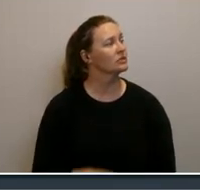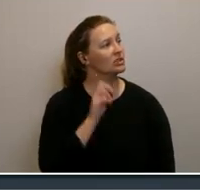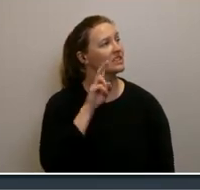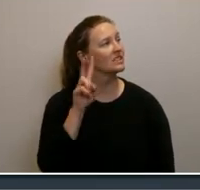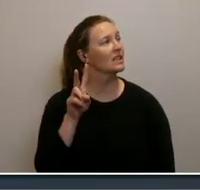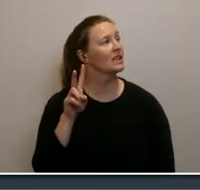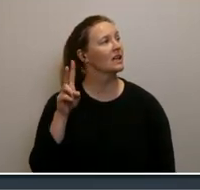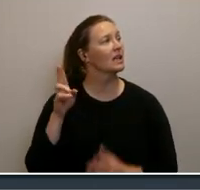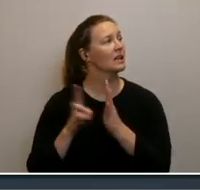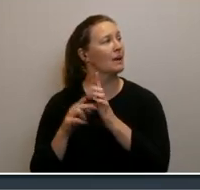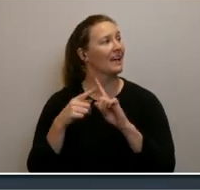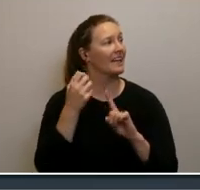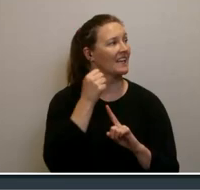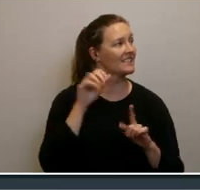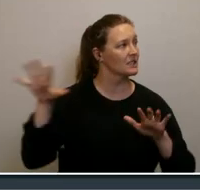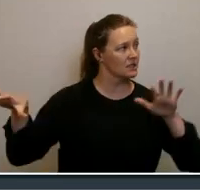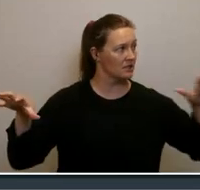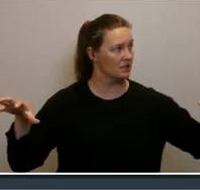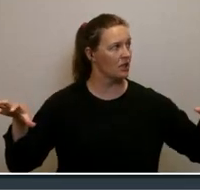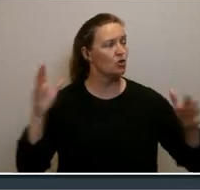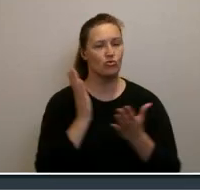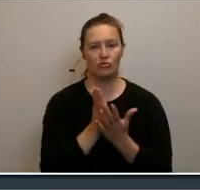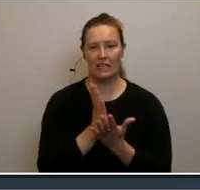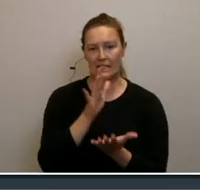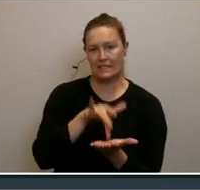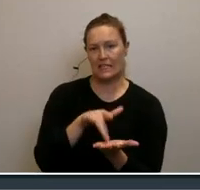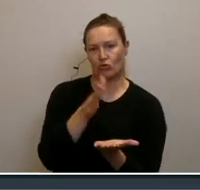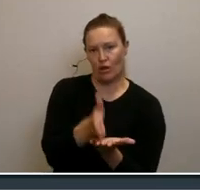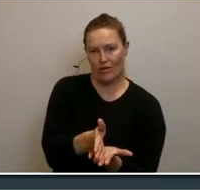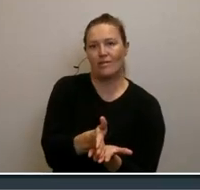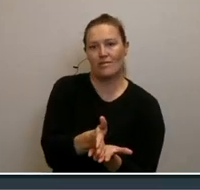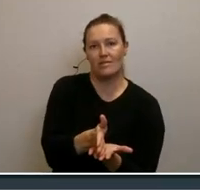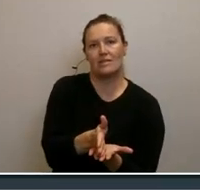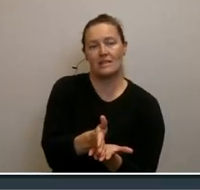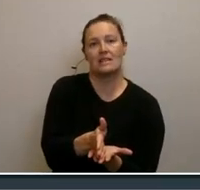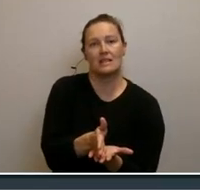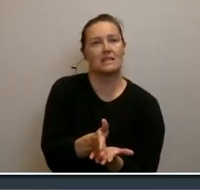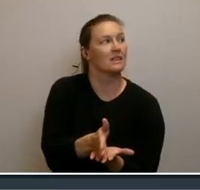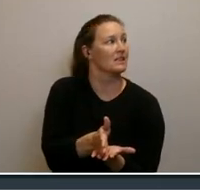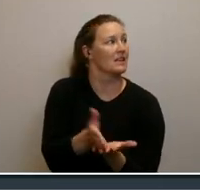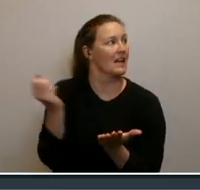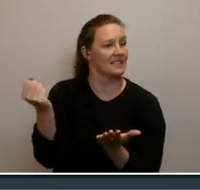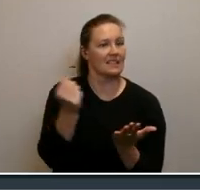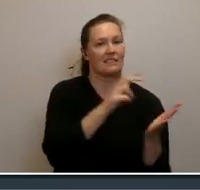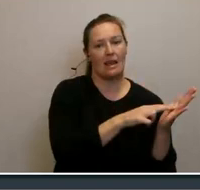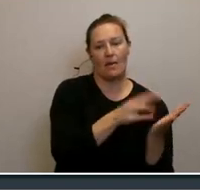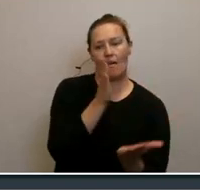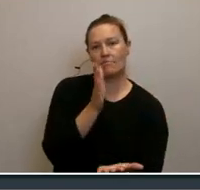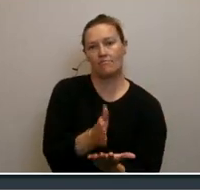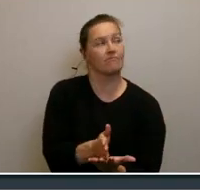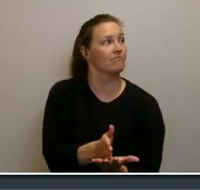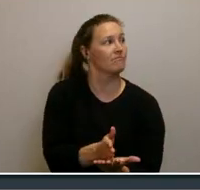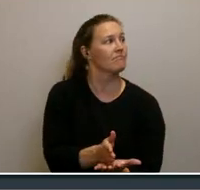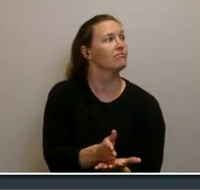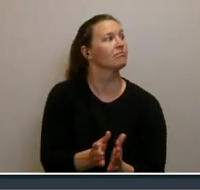and one of Hastings. So we're pretty much about as central to Hawke's Bay as you can get. So, and I just finished in the